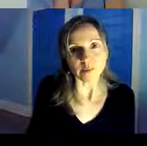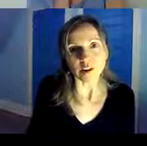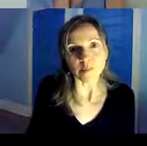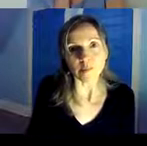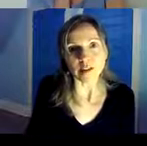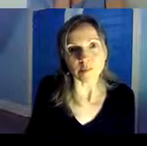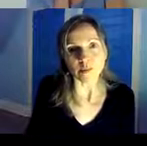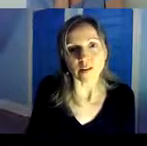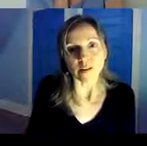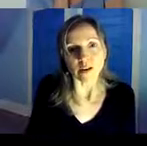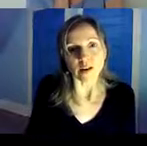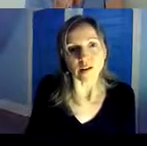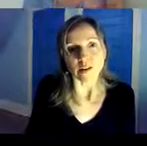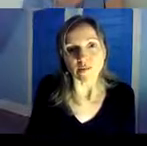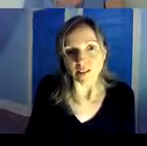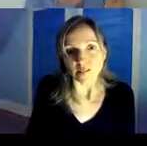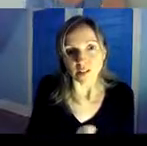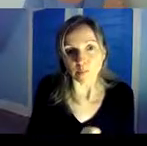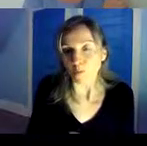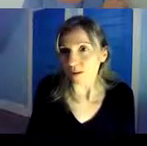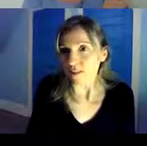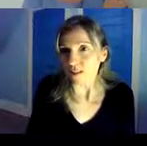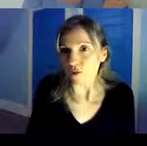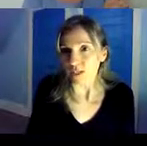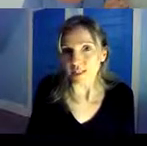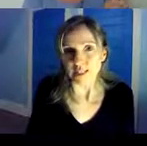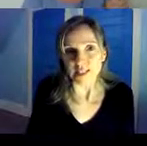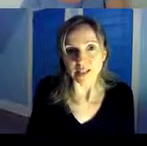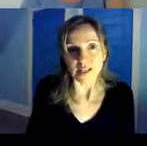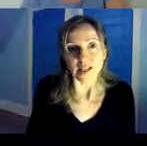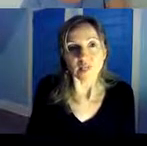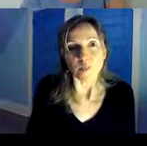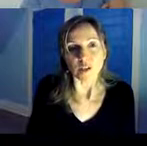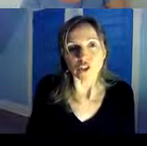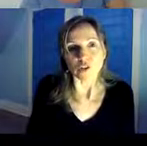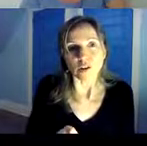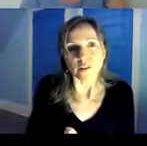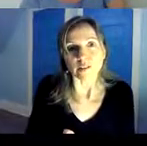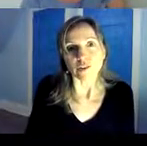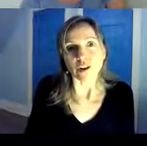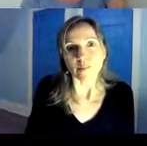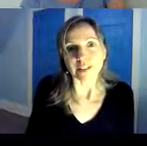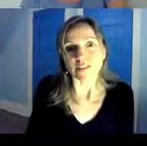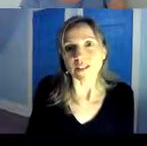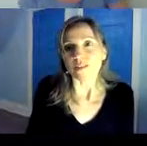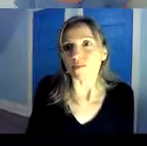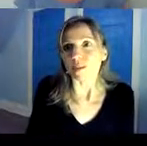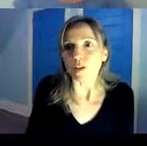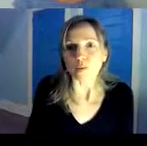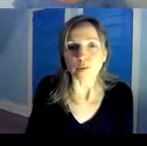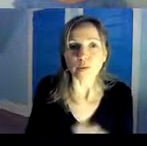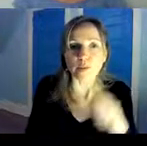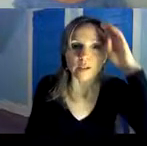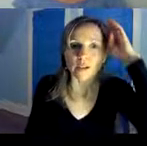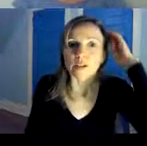Let's talk about common buckthorn, invasive in a number of provinces, as you can see. The picture on the top left is of a